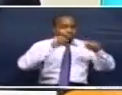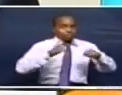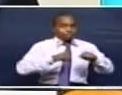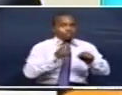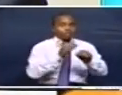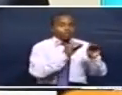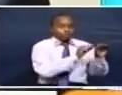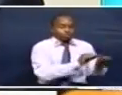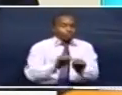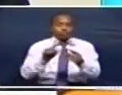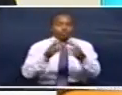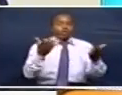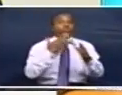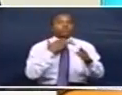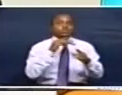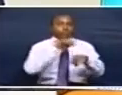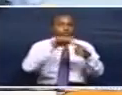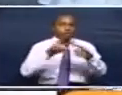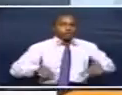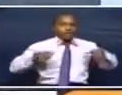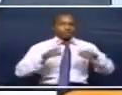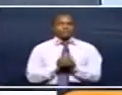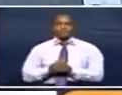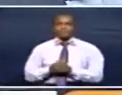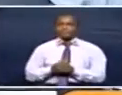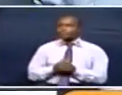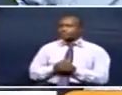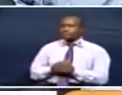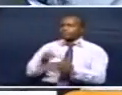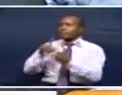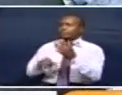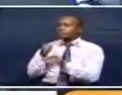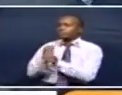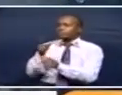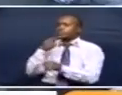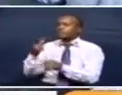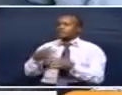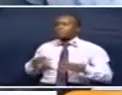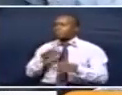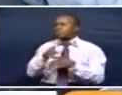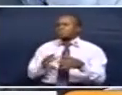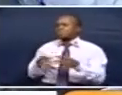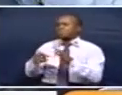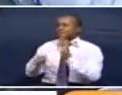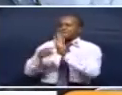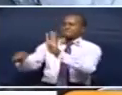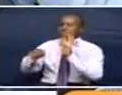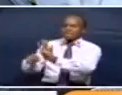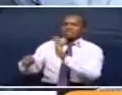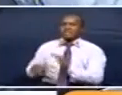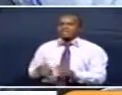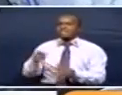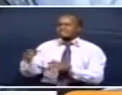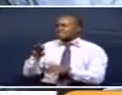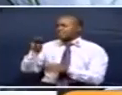you want to be while you're still alive. Yeah. And what do you tell critics of yours who say, you know what, Dr. Mutua is just all talk, he's